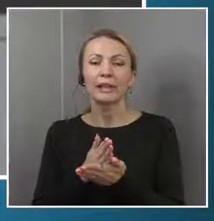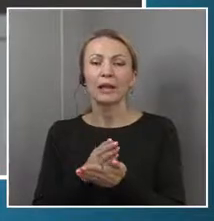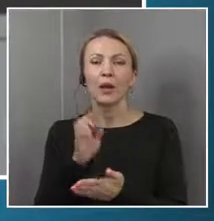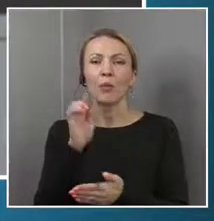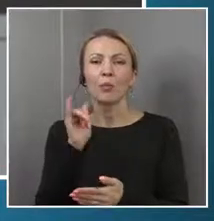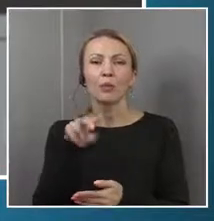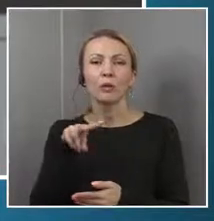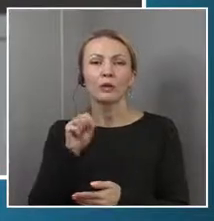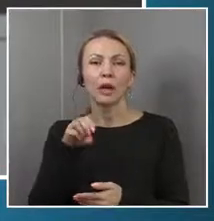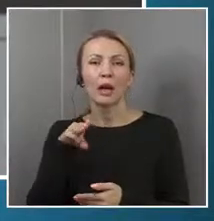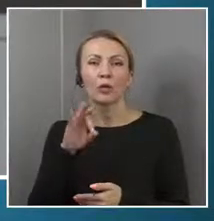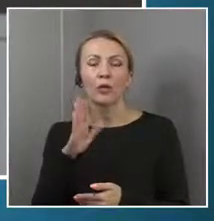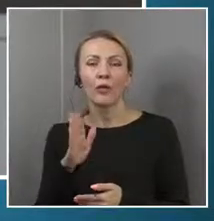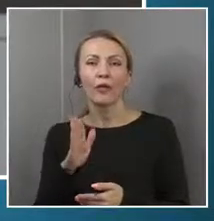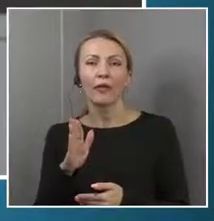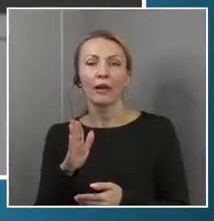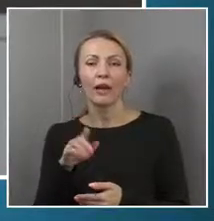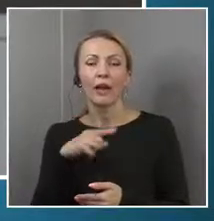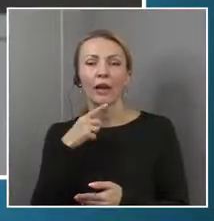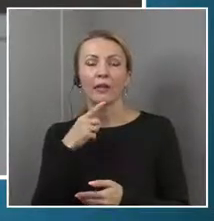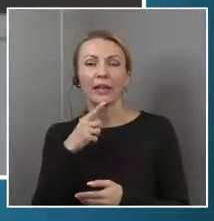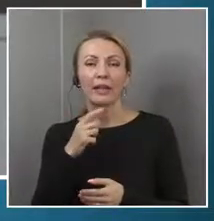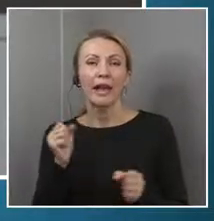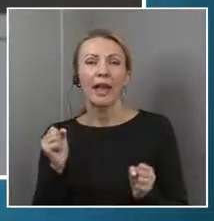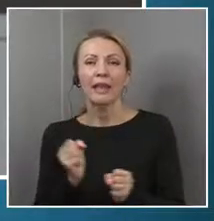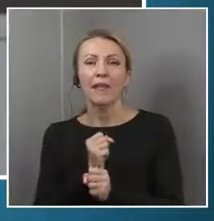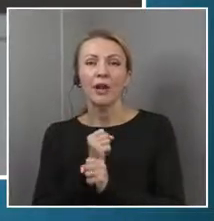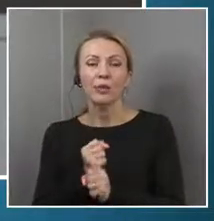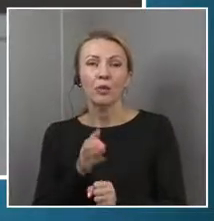the 1960s, like Vuloch,